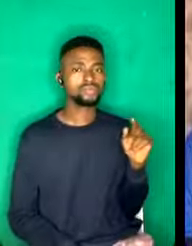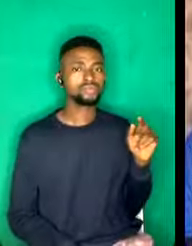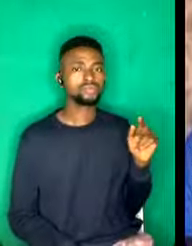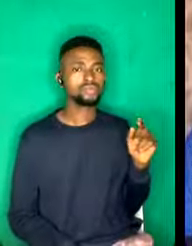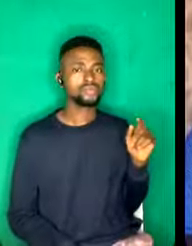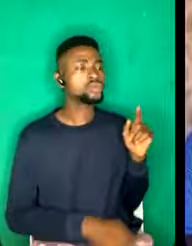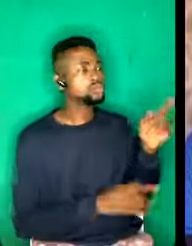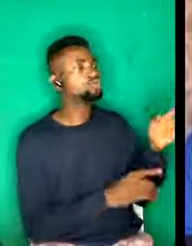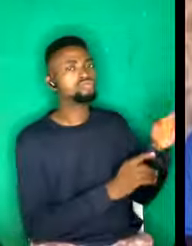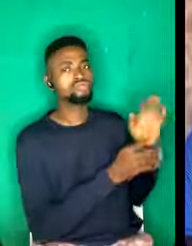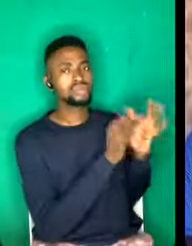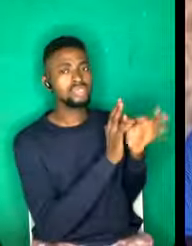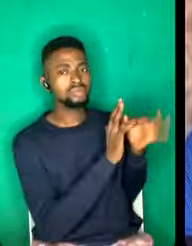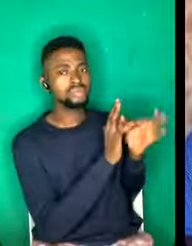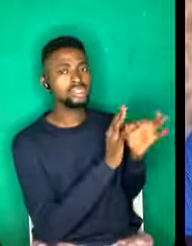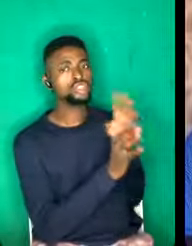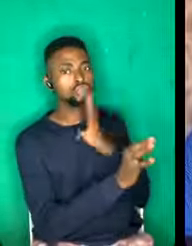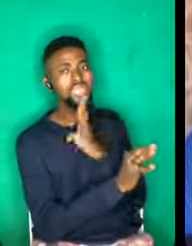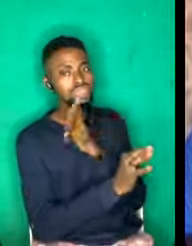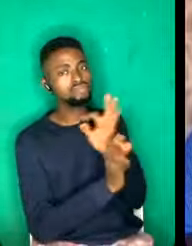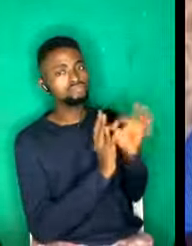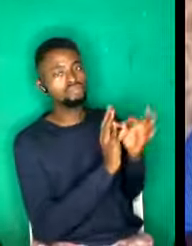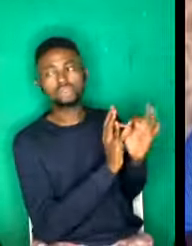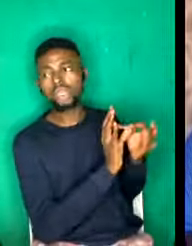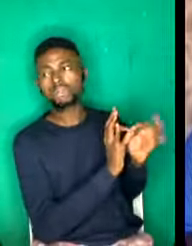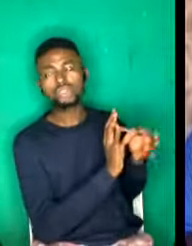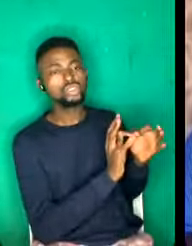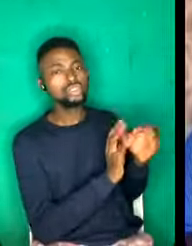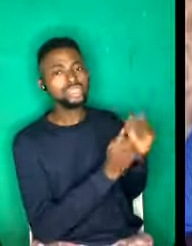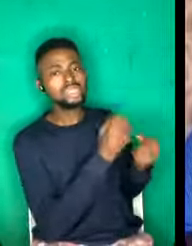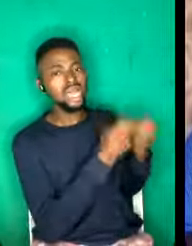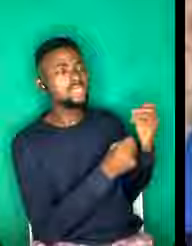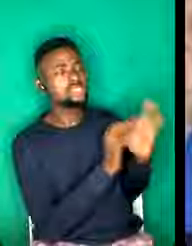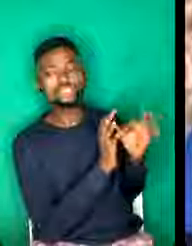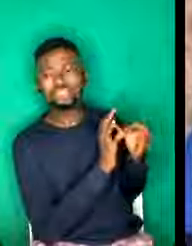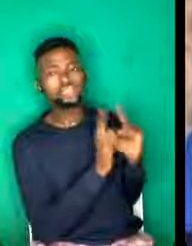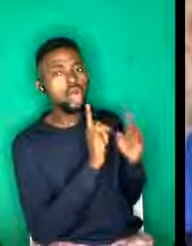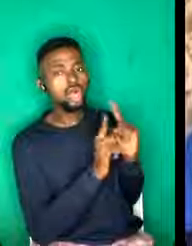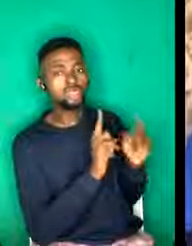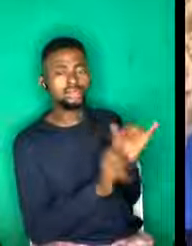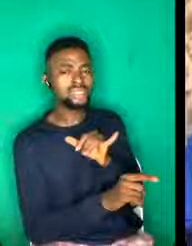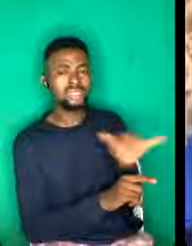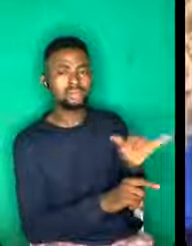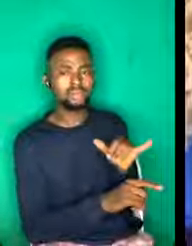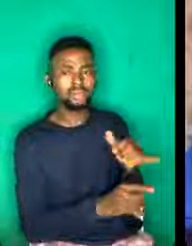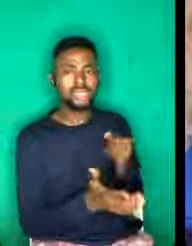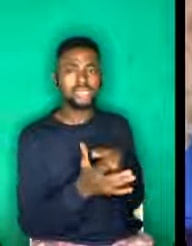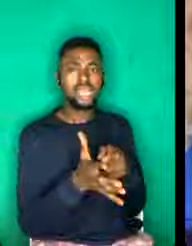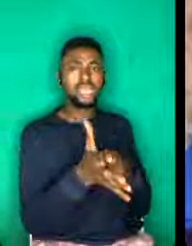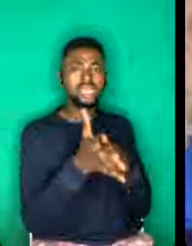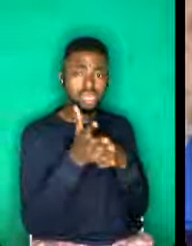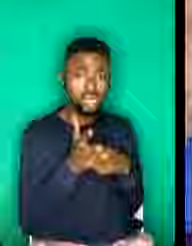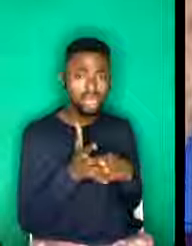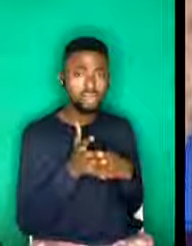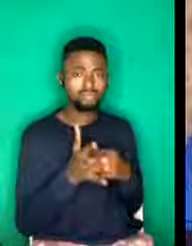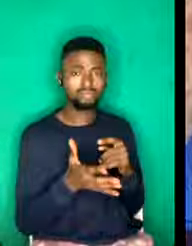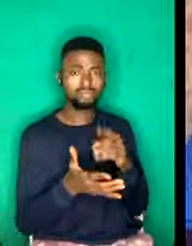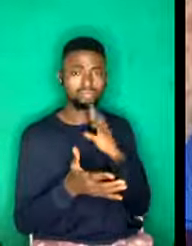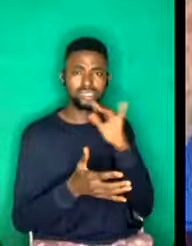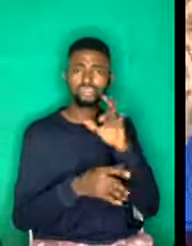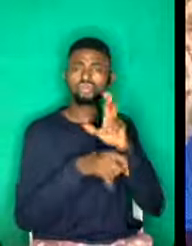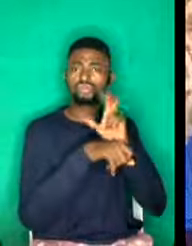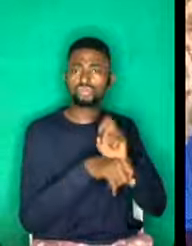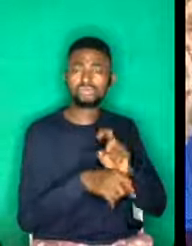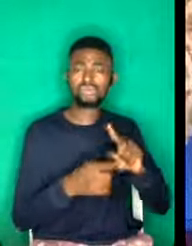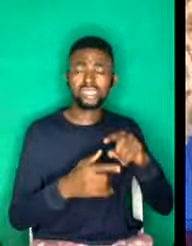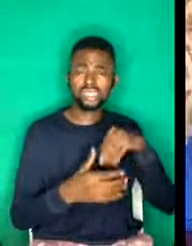speaking, you speak. So it requires getting used to in some areas.